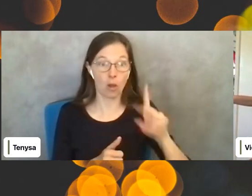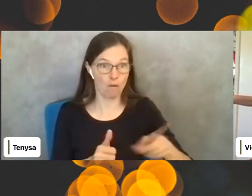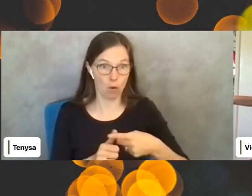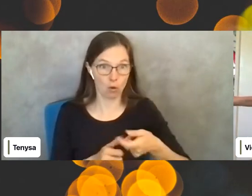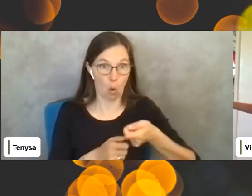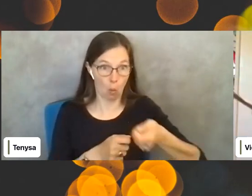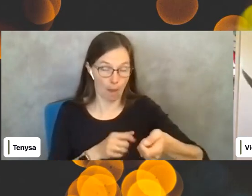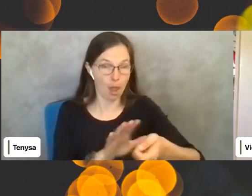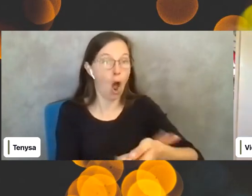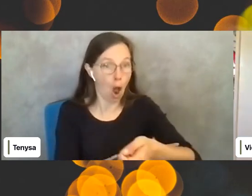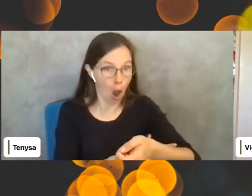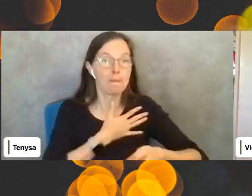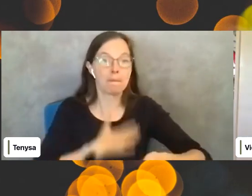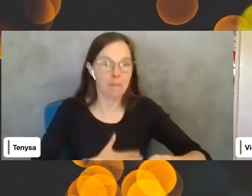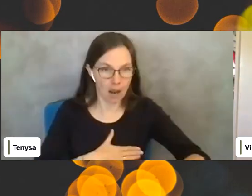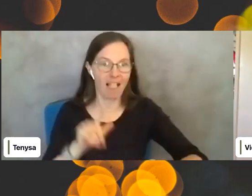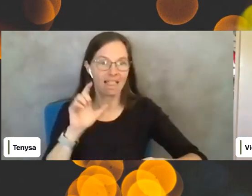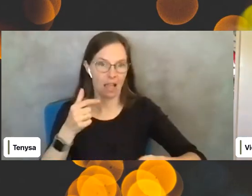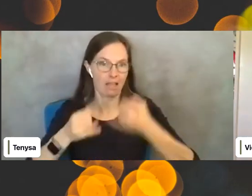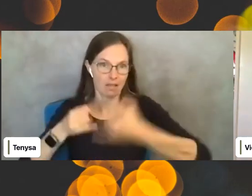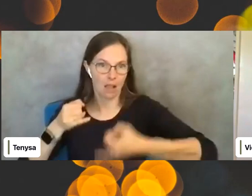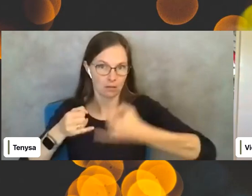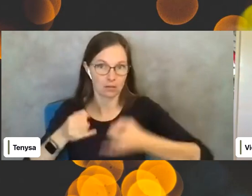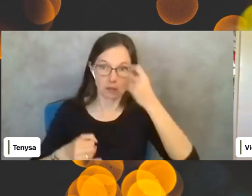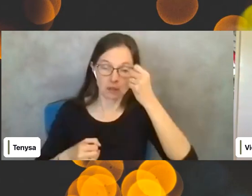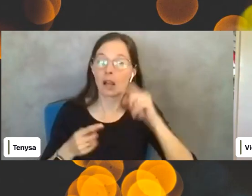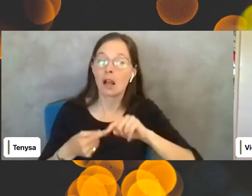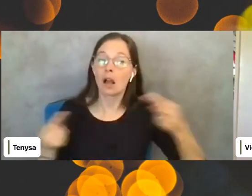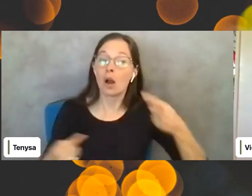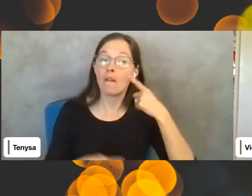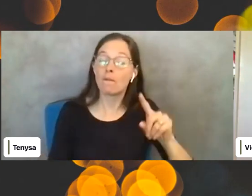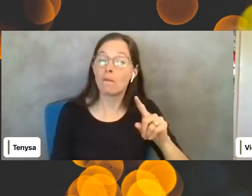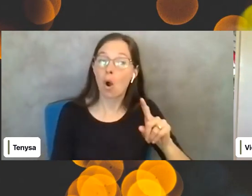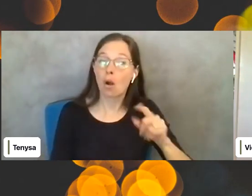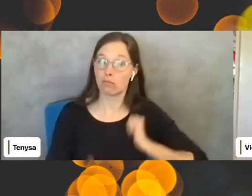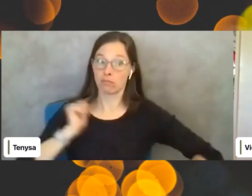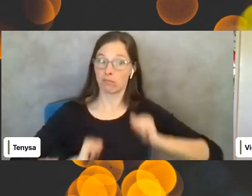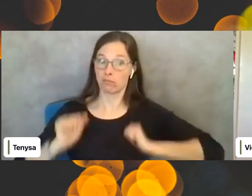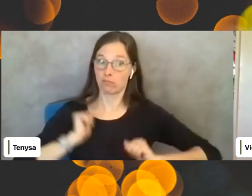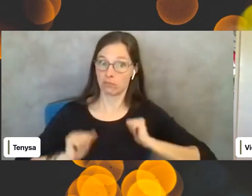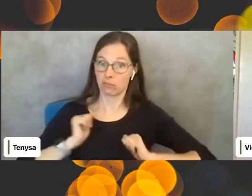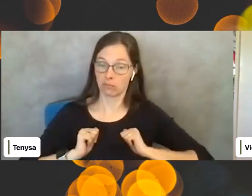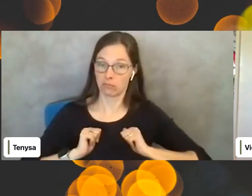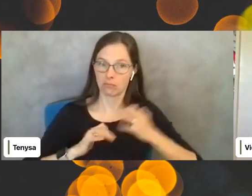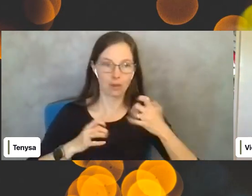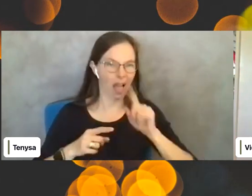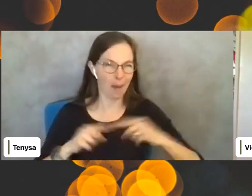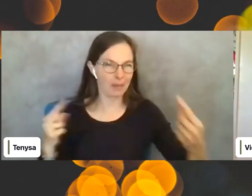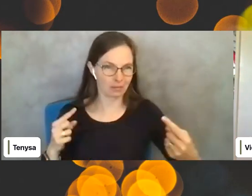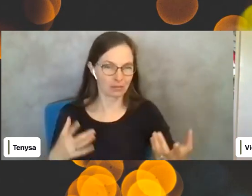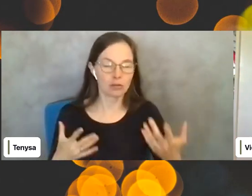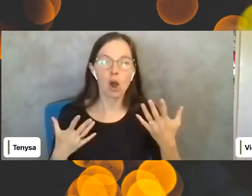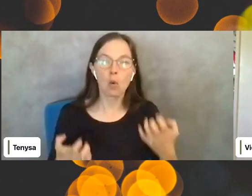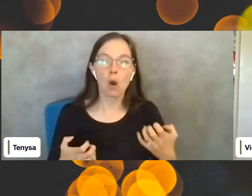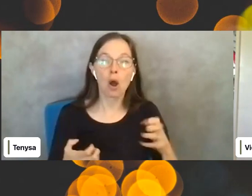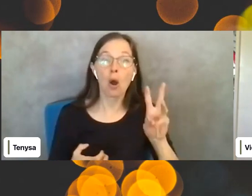end. However, for stunts, you want to be the complete opposite. You want the weapon to be